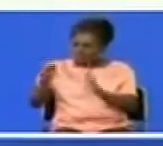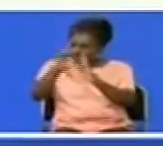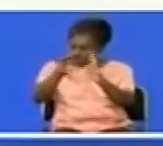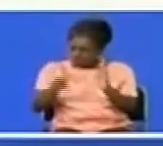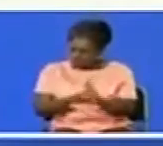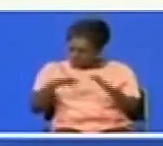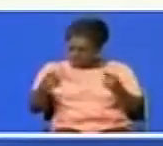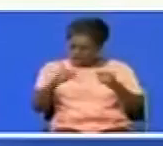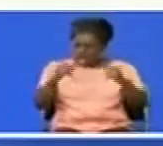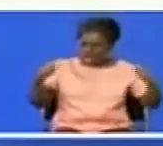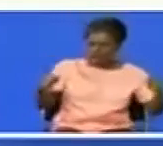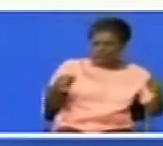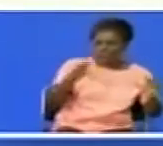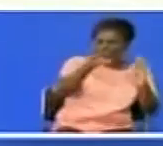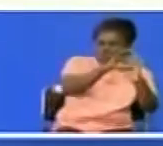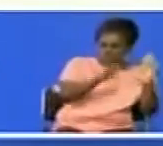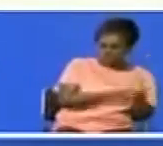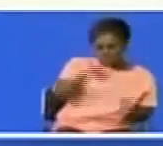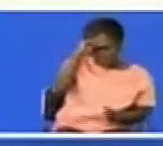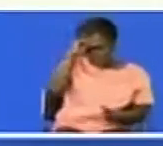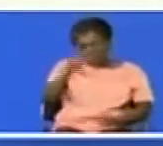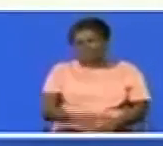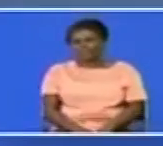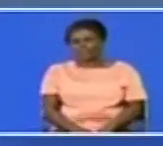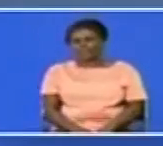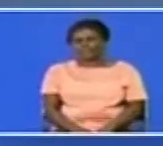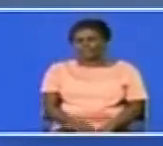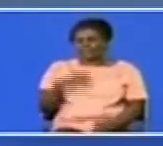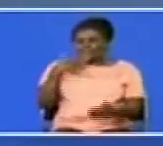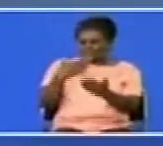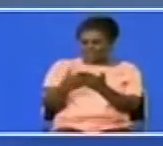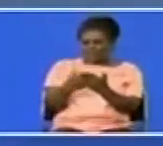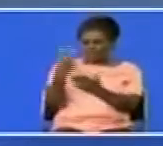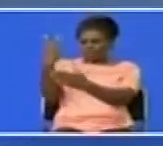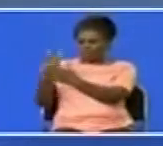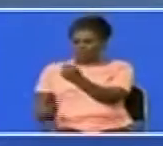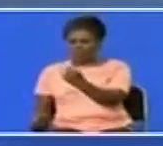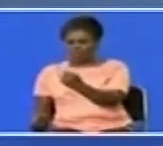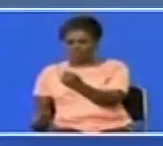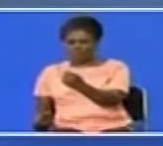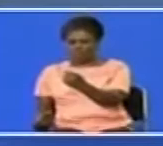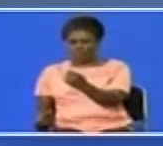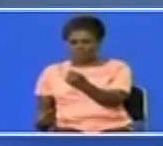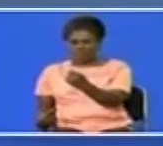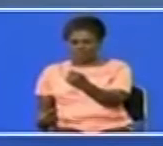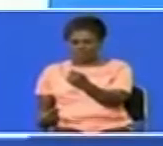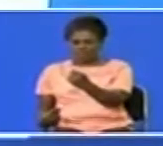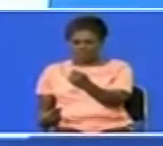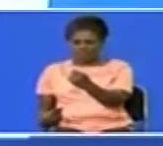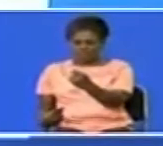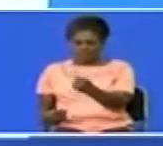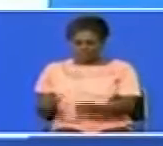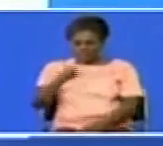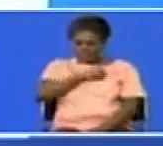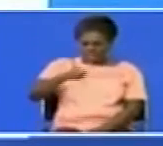or anti-constitutional government and leader? Okay, all right. Thank you very much, both of you. Wanjiru Gikonyo from the Institute for Social Accountability, Senator